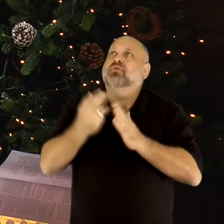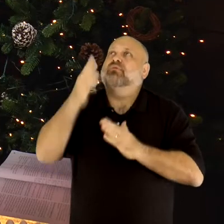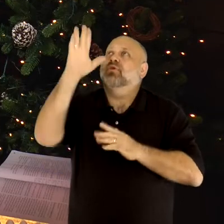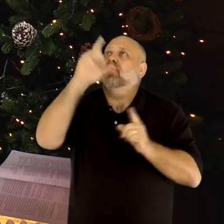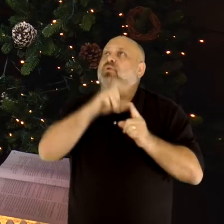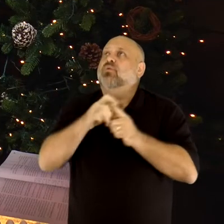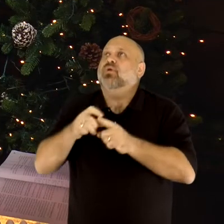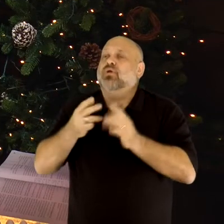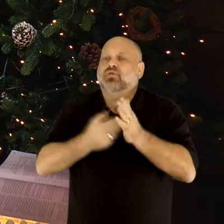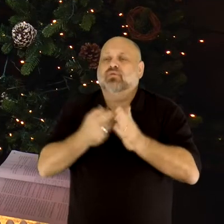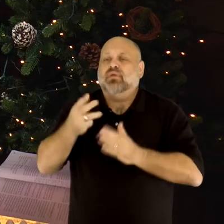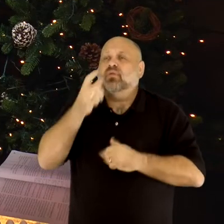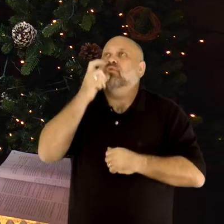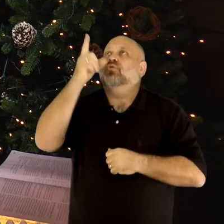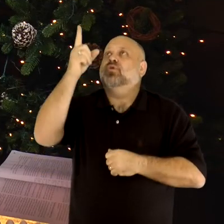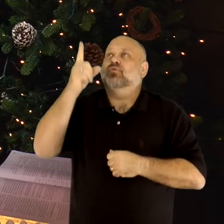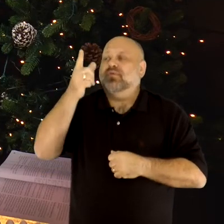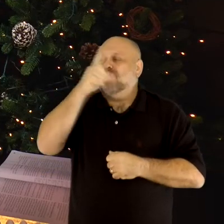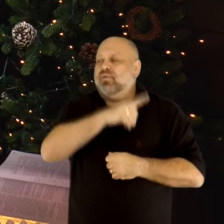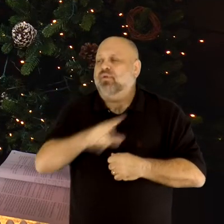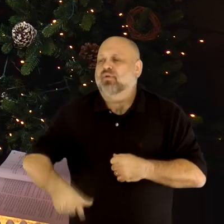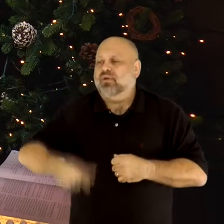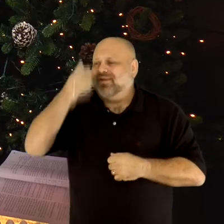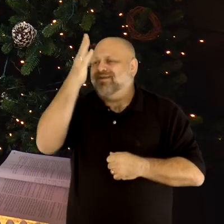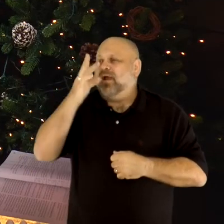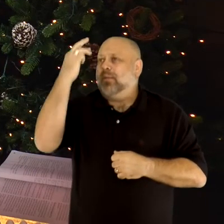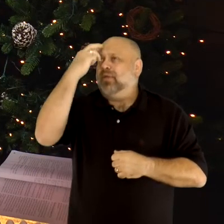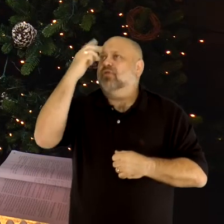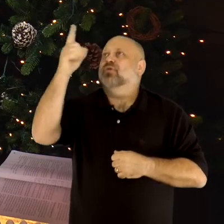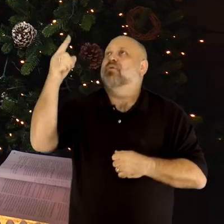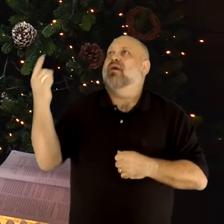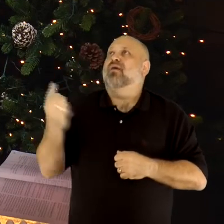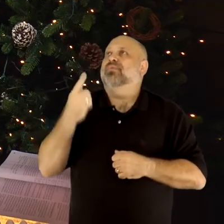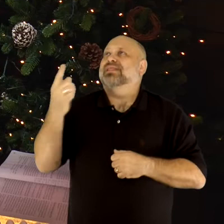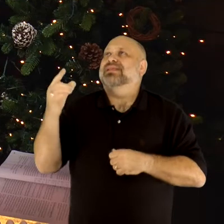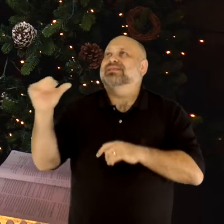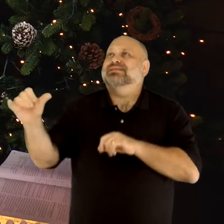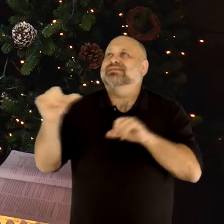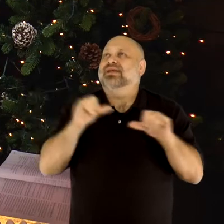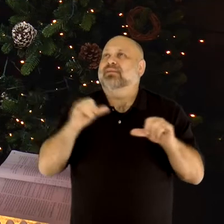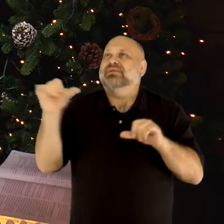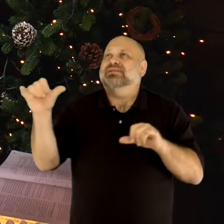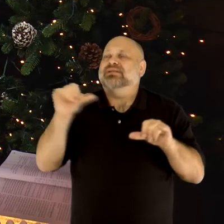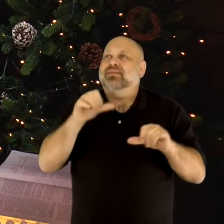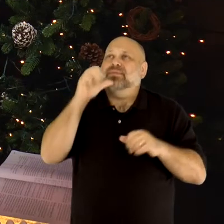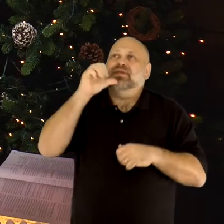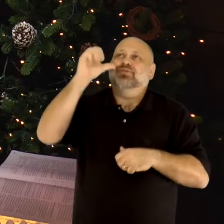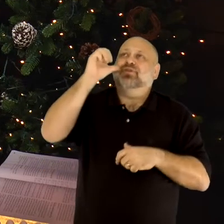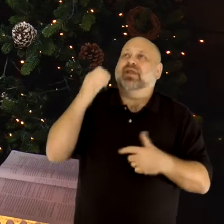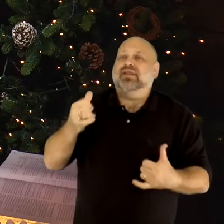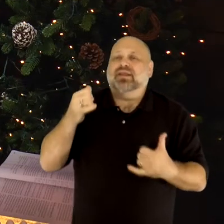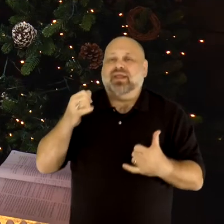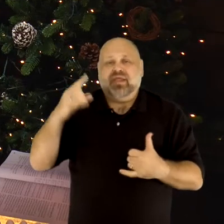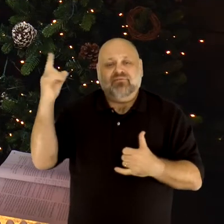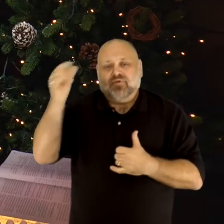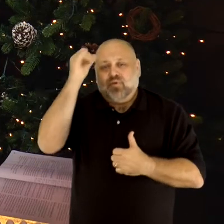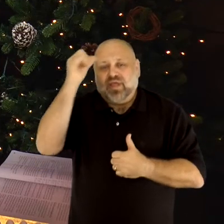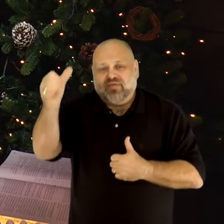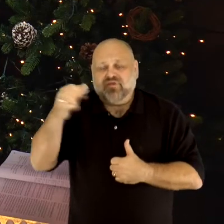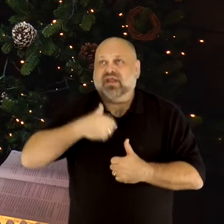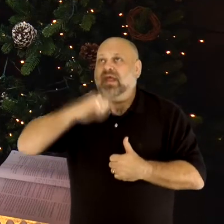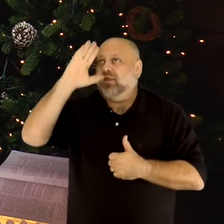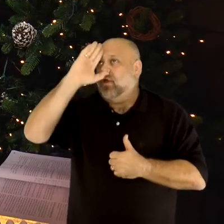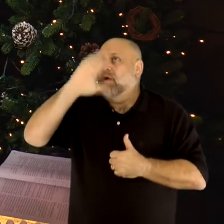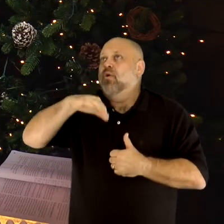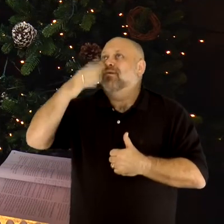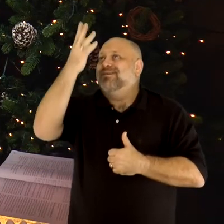the truth of who You are, God, for You are always the same. God, You are the same yesterday, today, and forever. And I know, God,